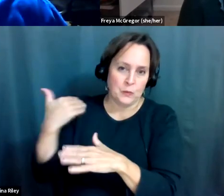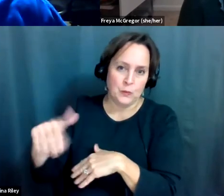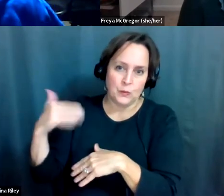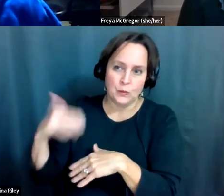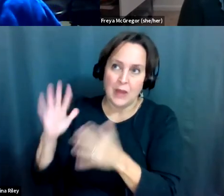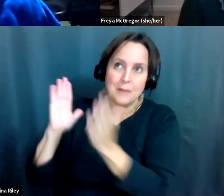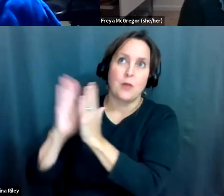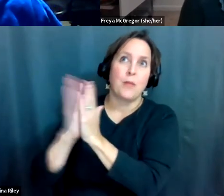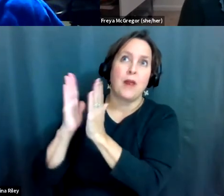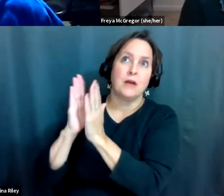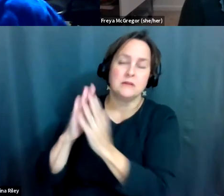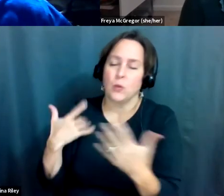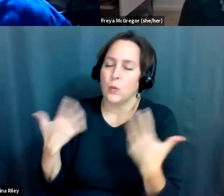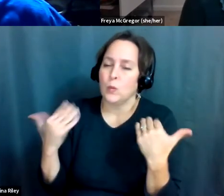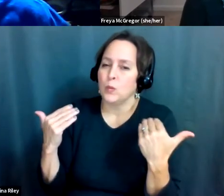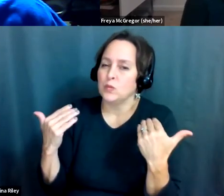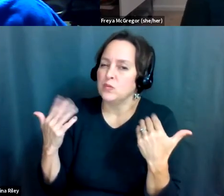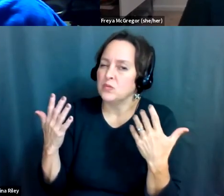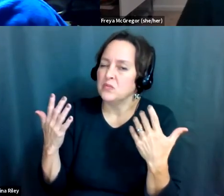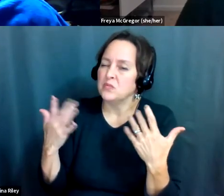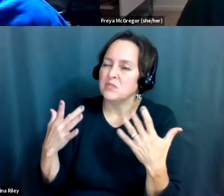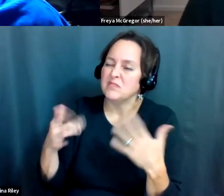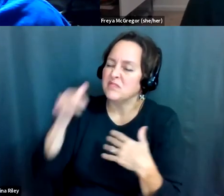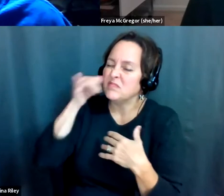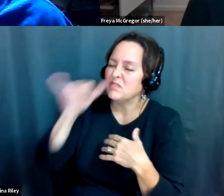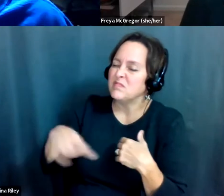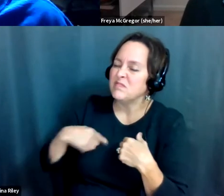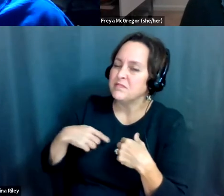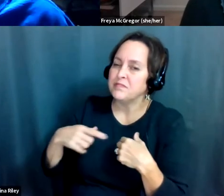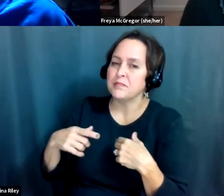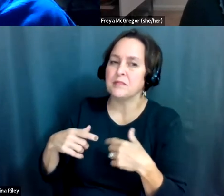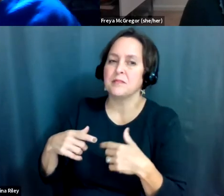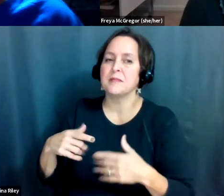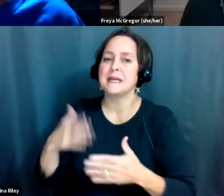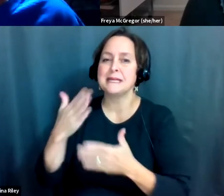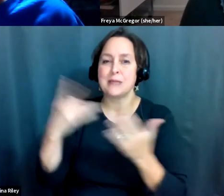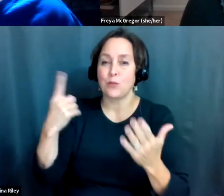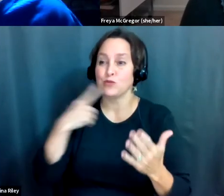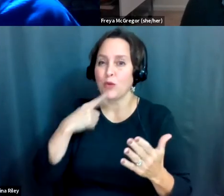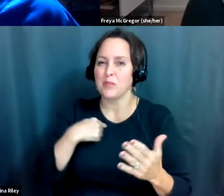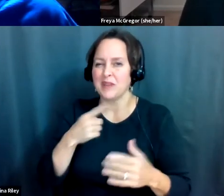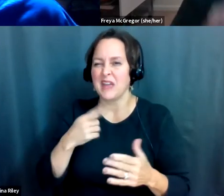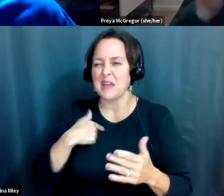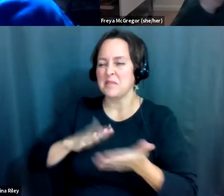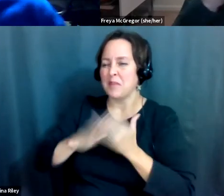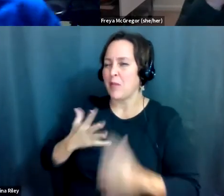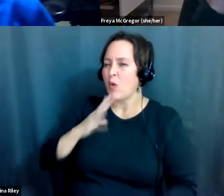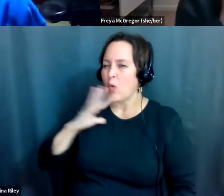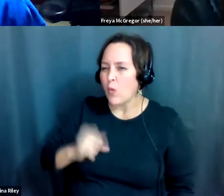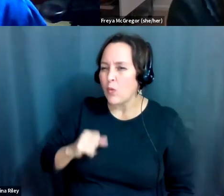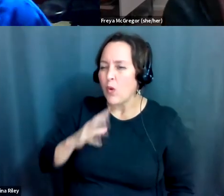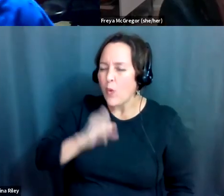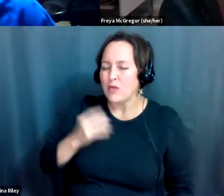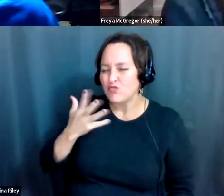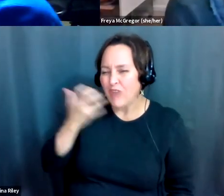don't like the sound of it, but that's, that's just one of those things I've been told that I'm becoming old and cranky, but I don't know if that's true or